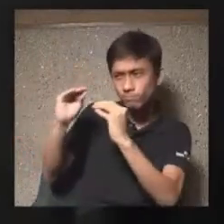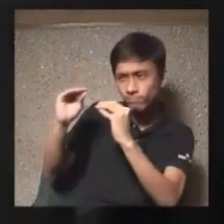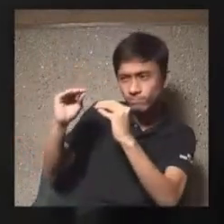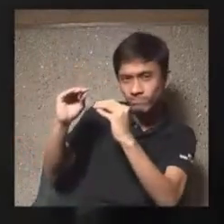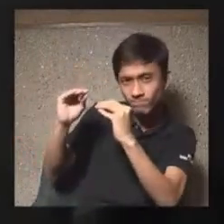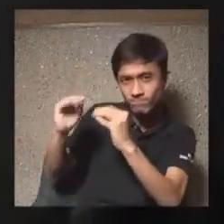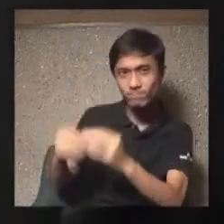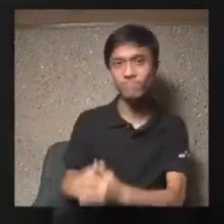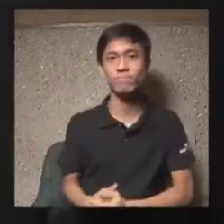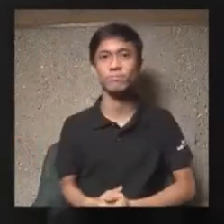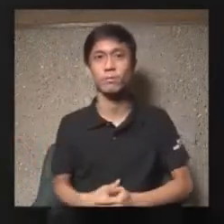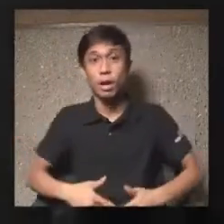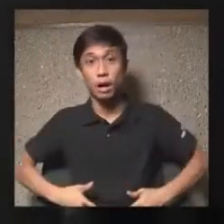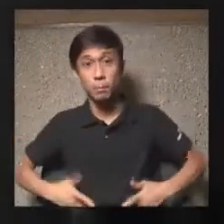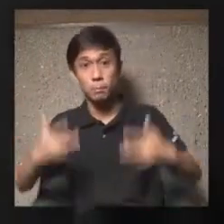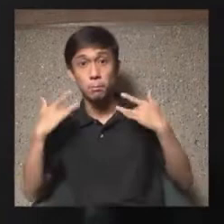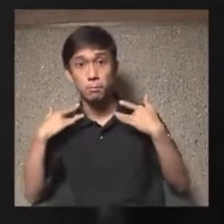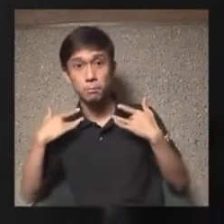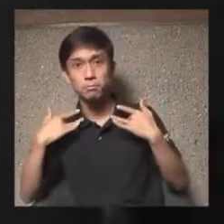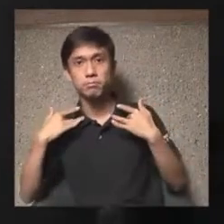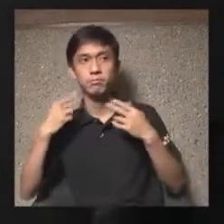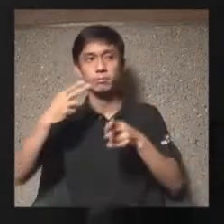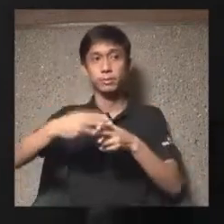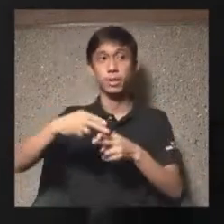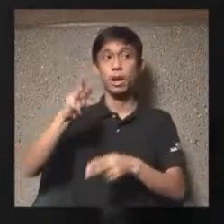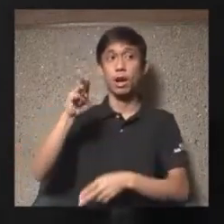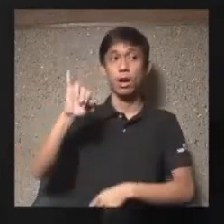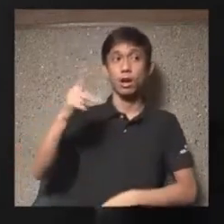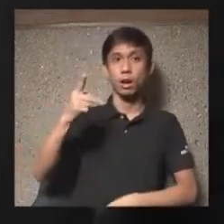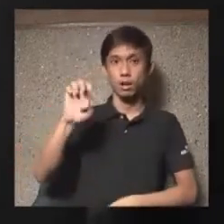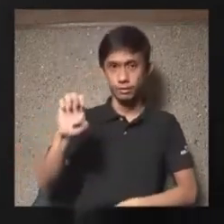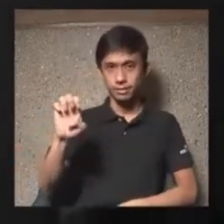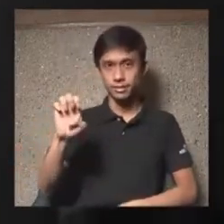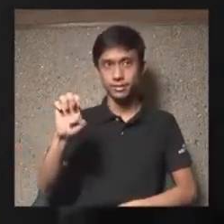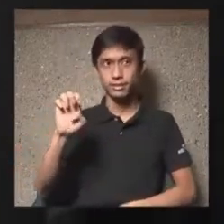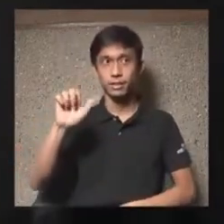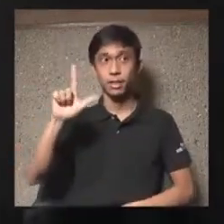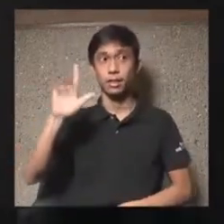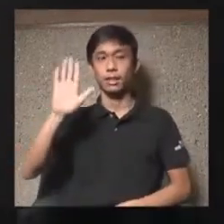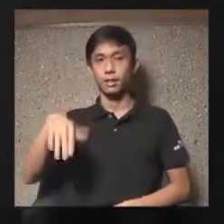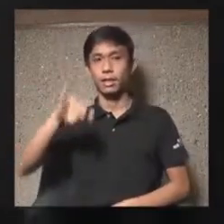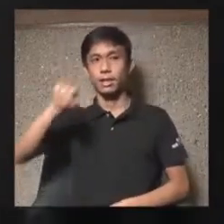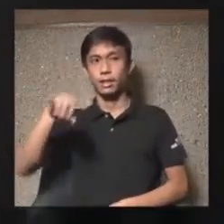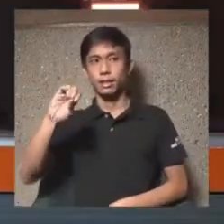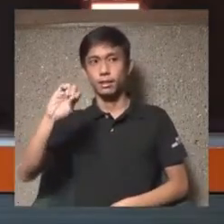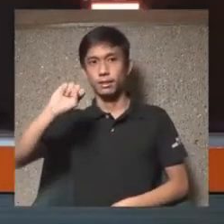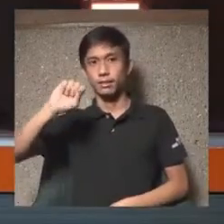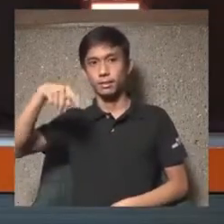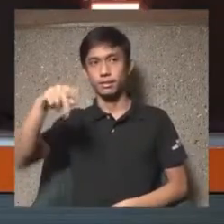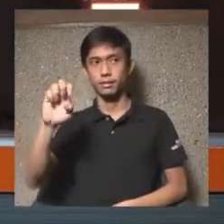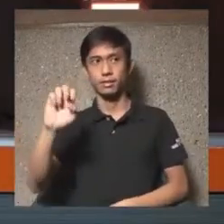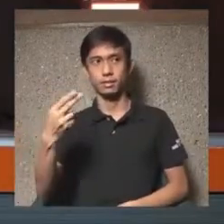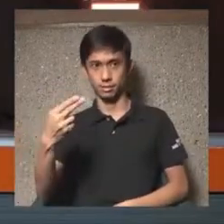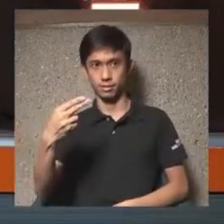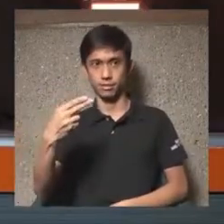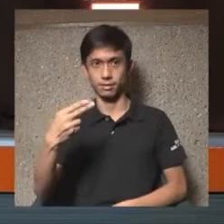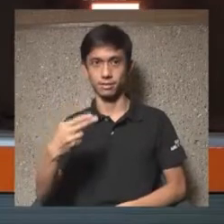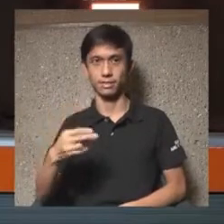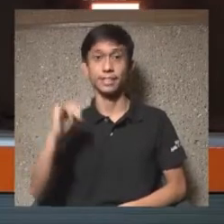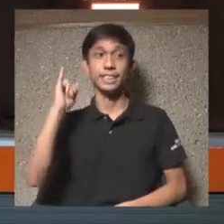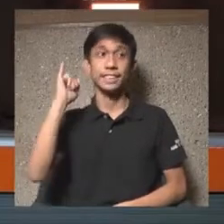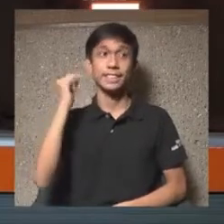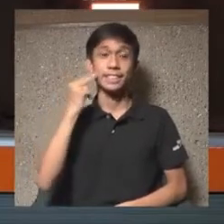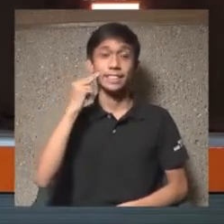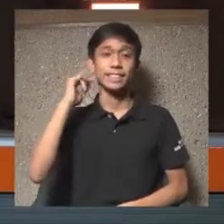Joseph. And Mike Joseph, if you look at the photo, looks like Saddam Hussein. I